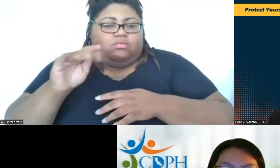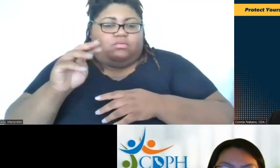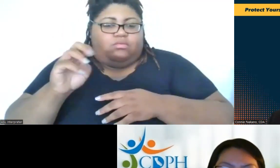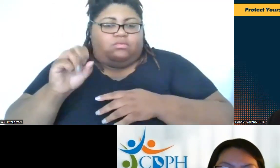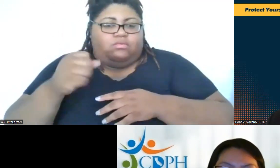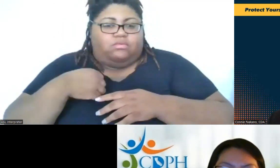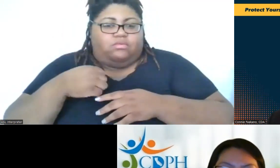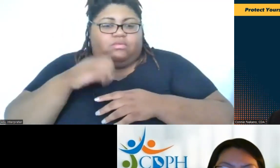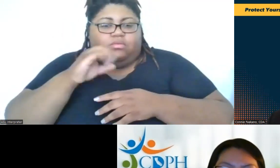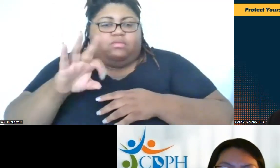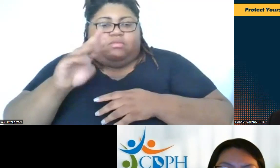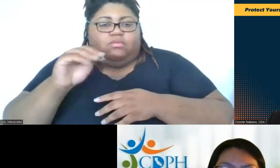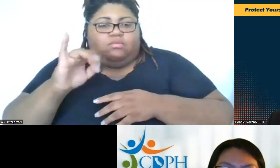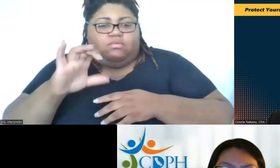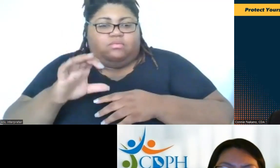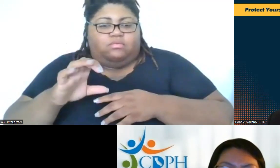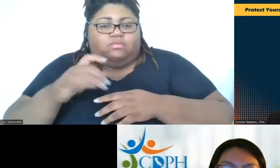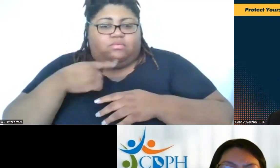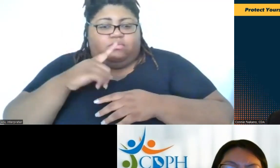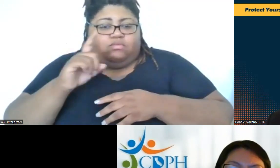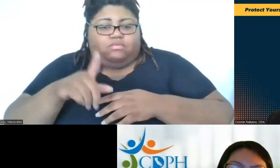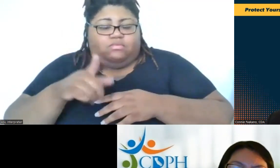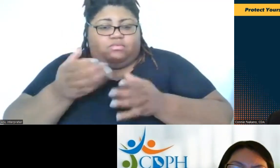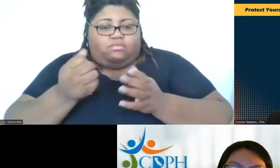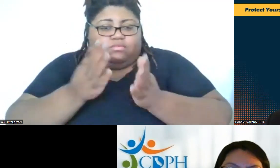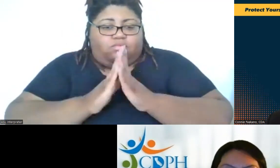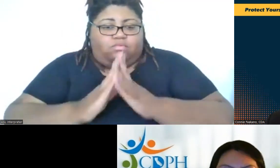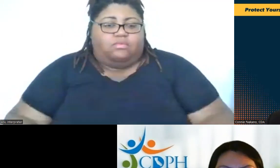your mic. Do you have a question that you'd like to ask live?